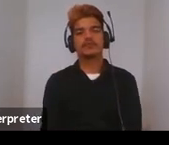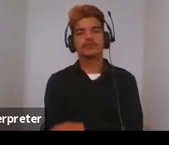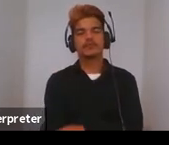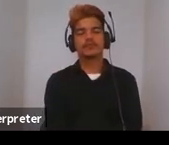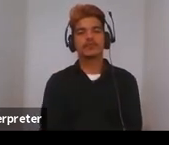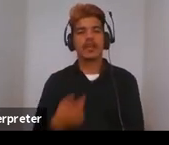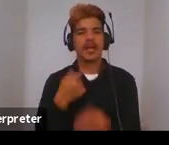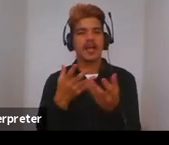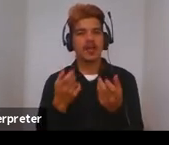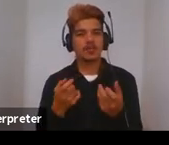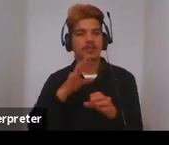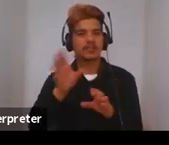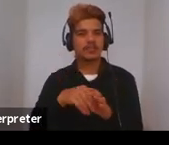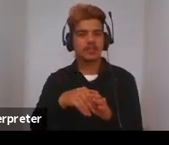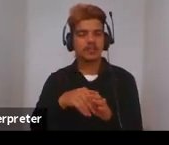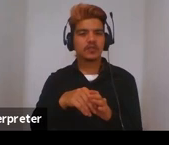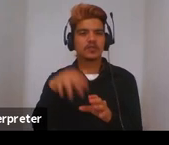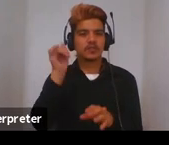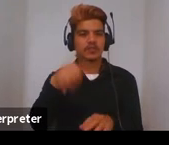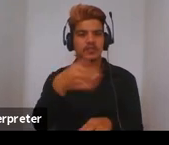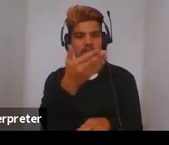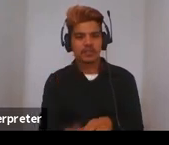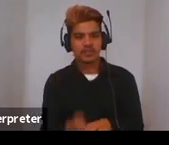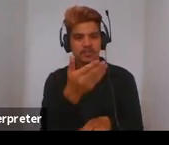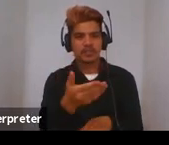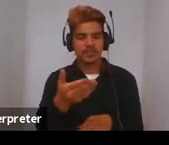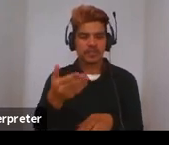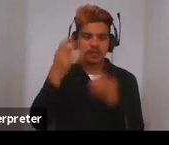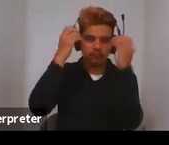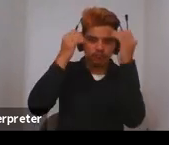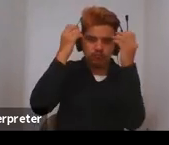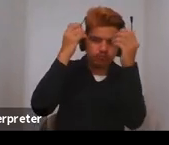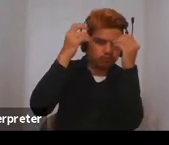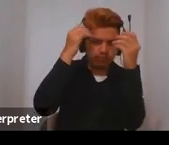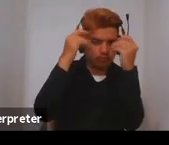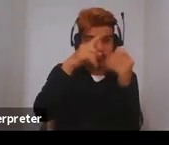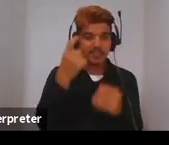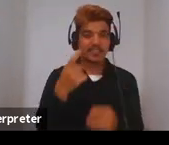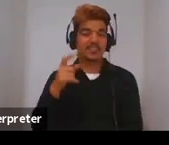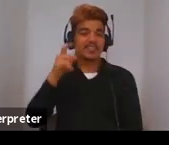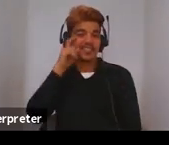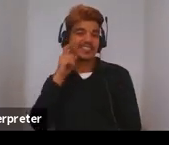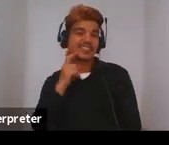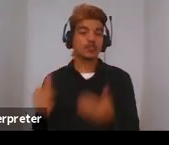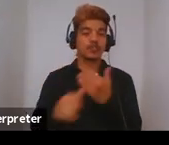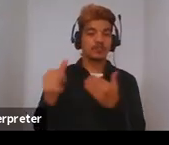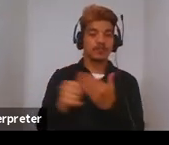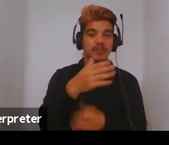I wanted to include this kind of brainstorm as well, because sexual violence and assault